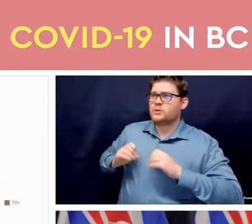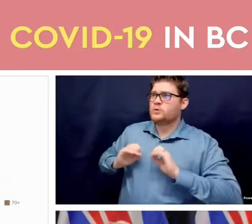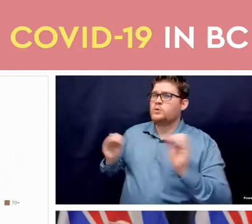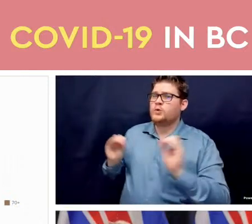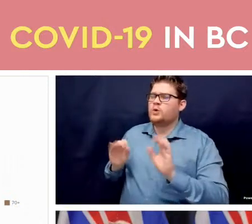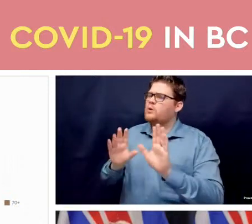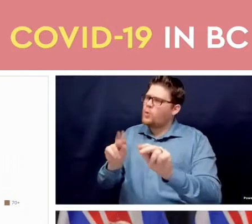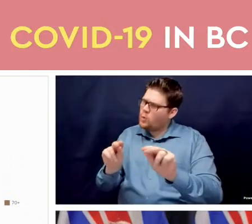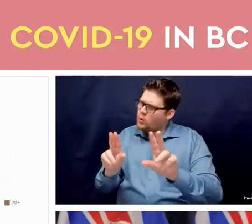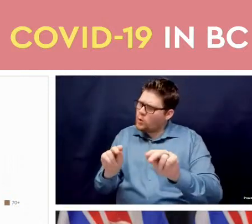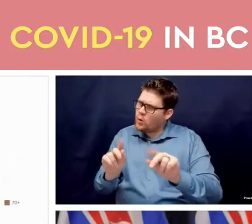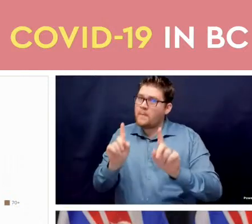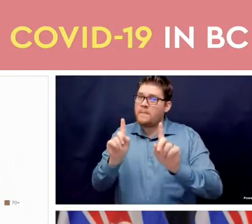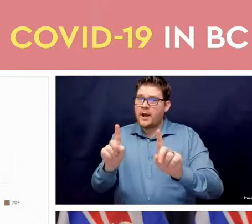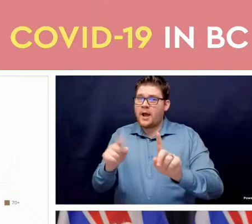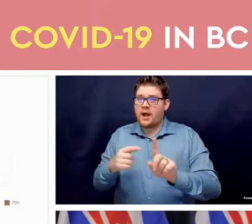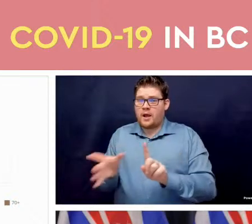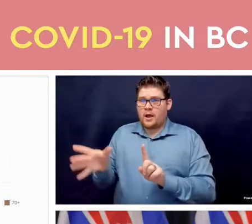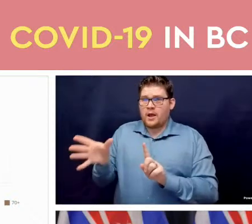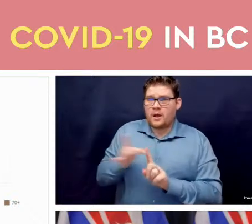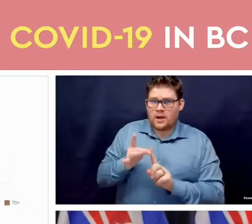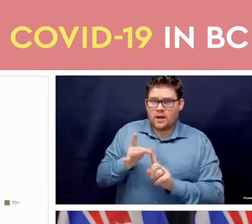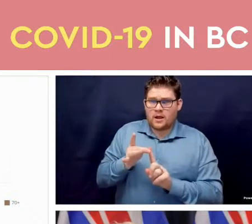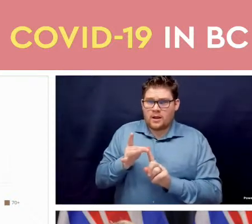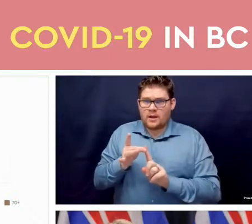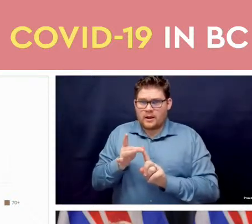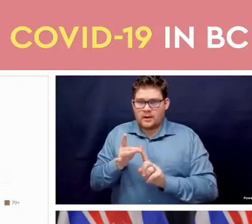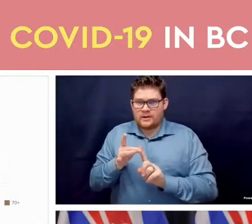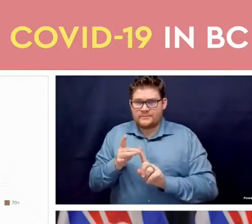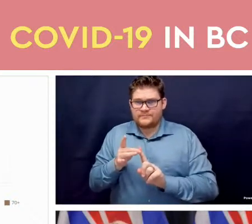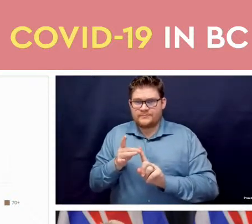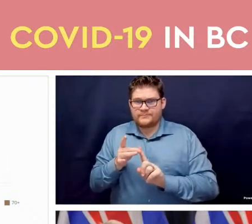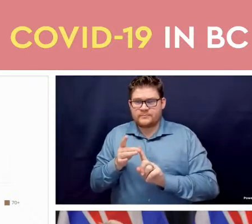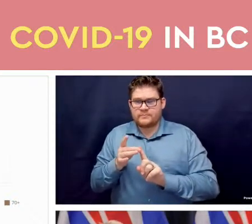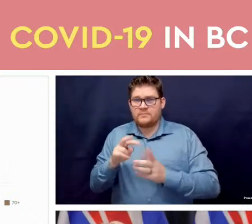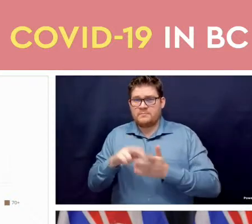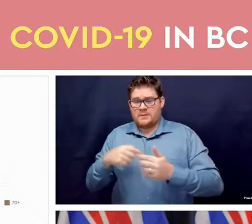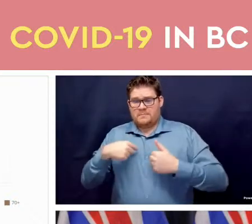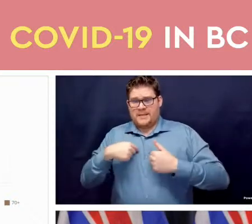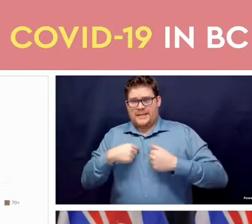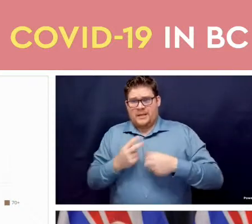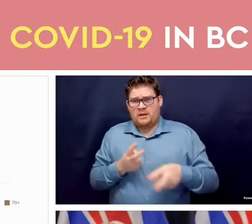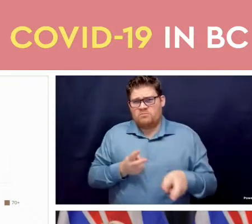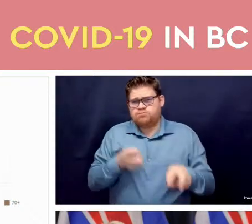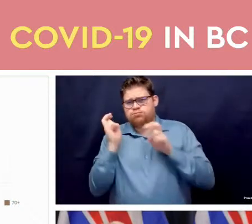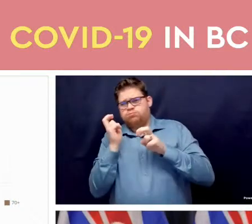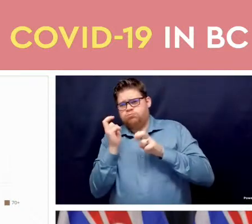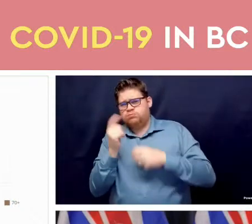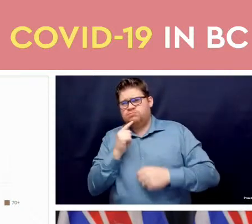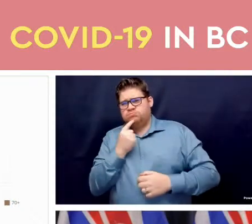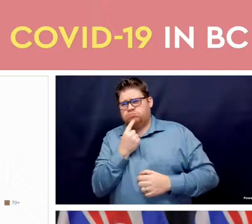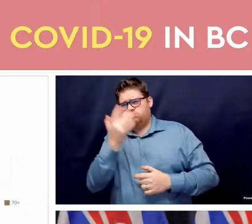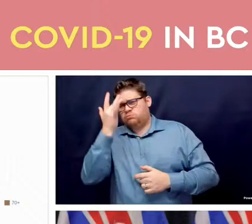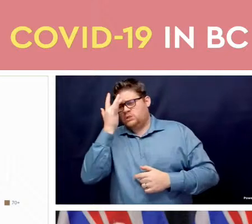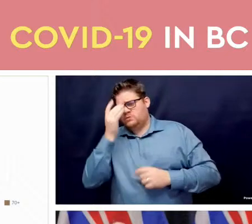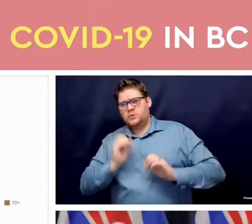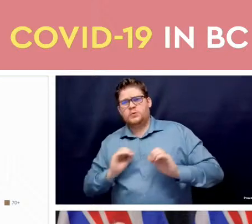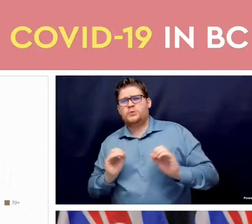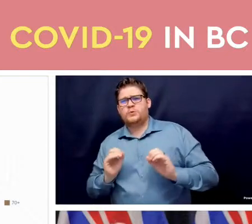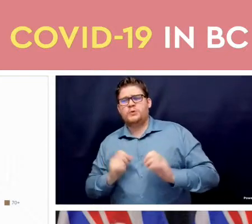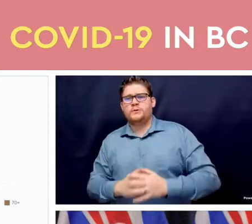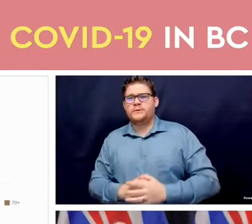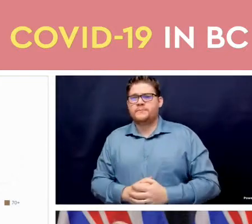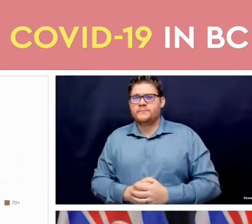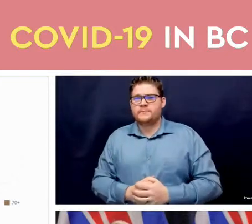90% of people in BC who've got their vaccinations, that is helping that is helping make sure that you don't have severe